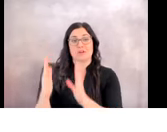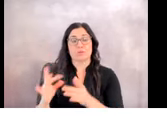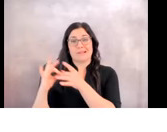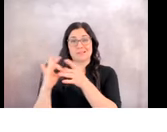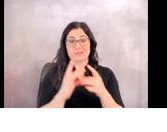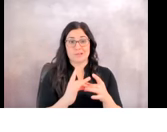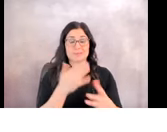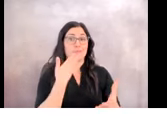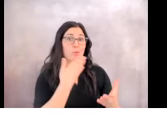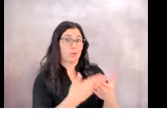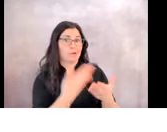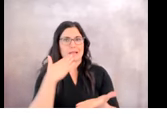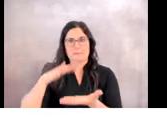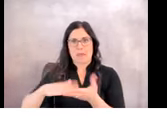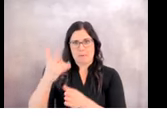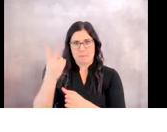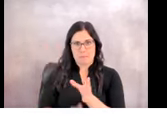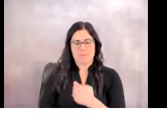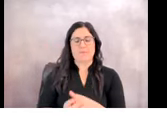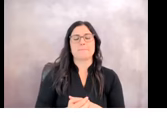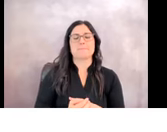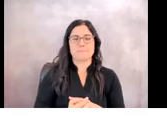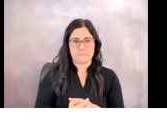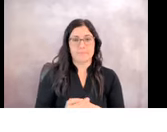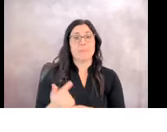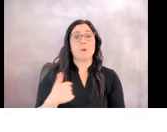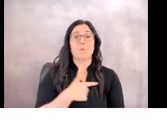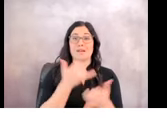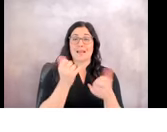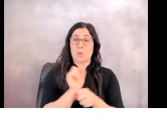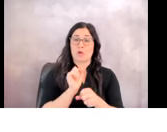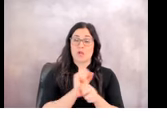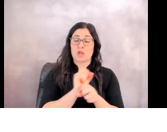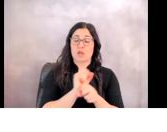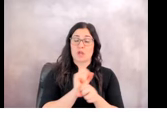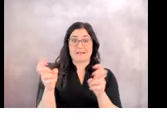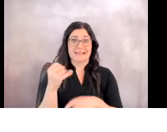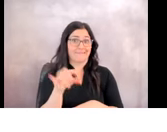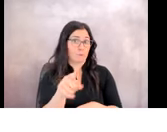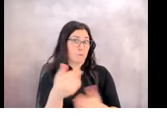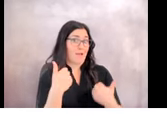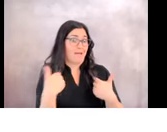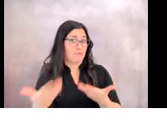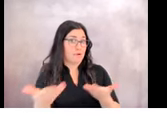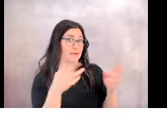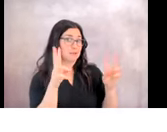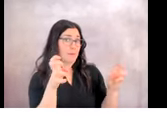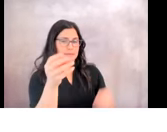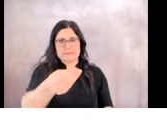good and bad. So we are working on those. And if you have any other